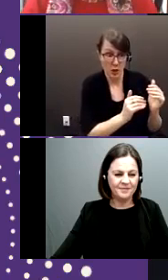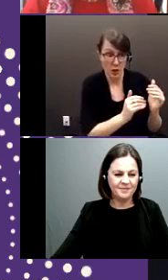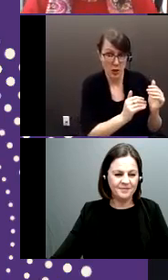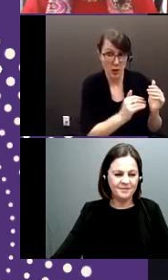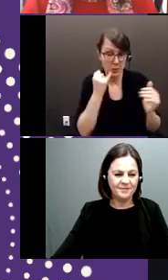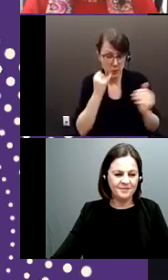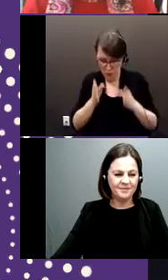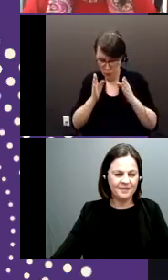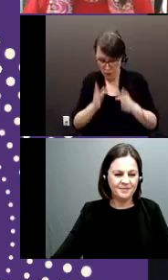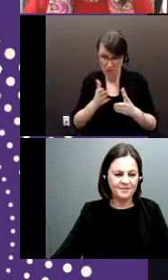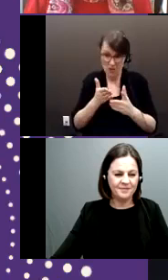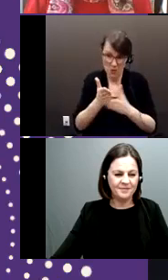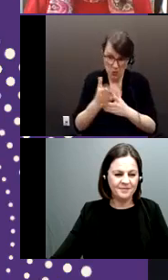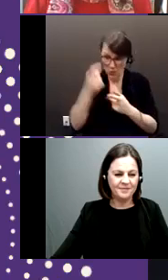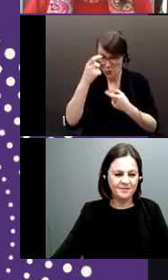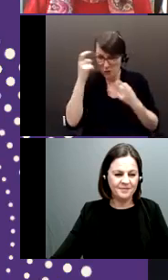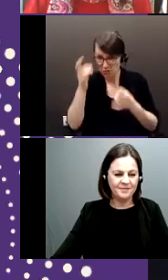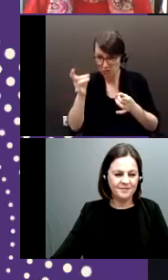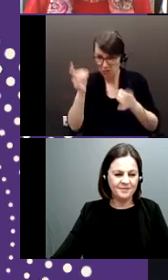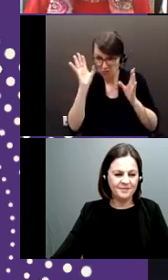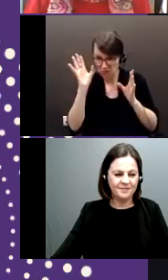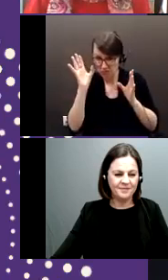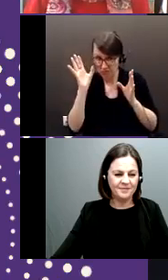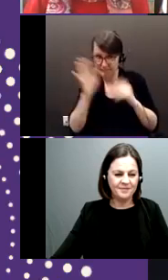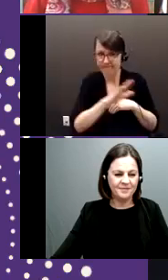comfortable having these conversations.